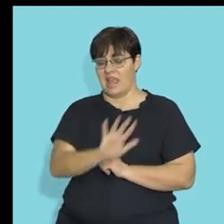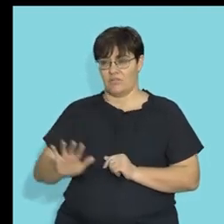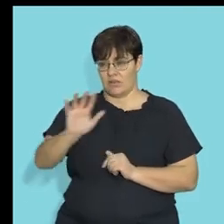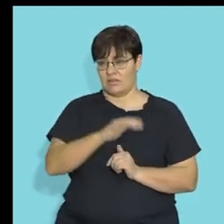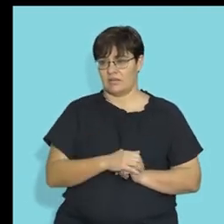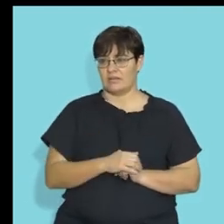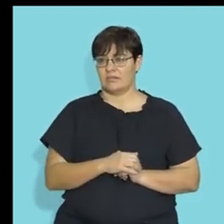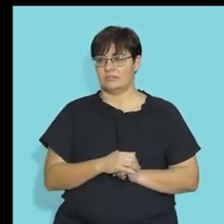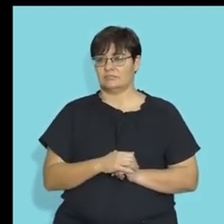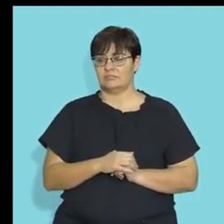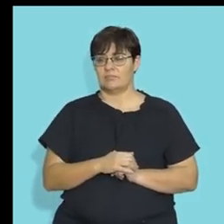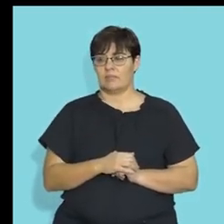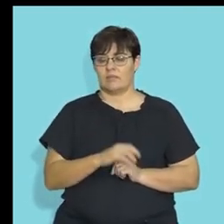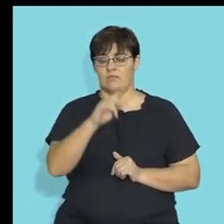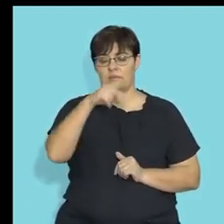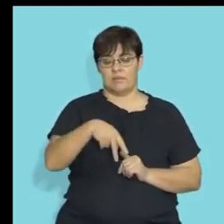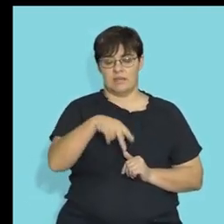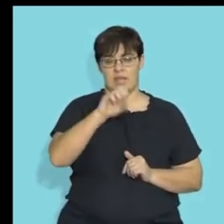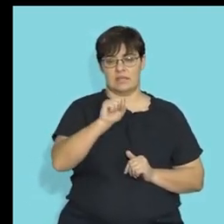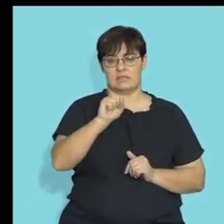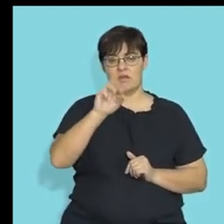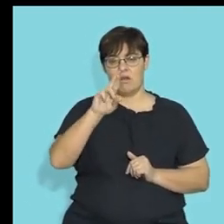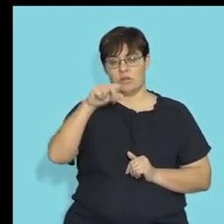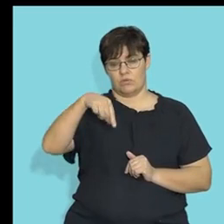the area of